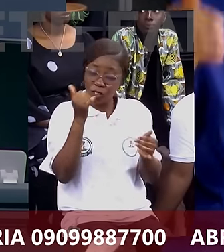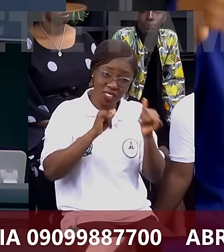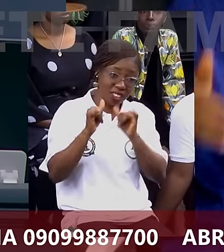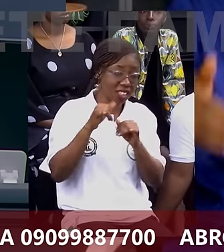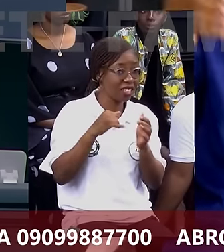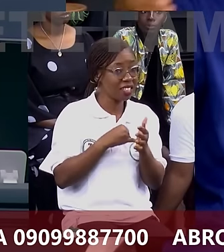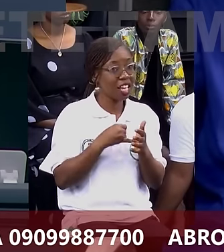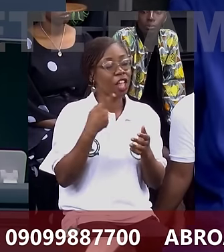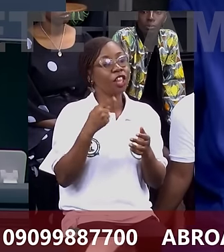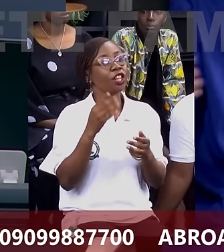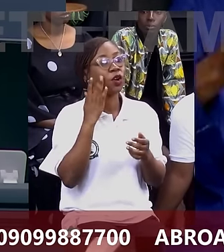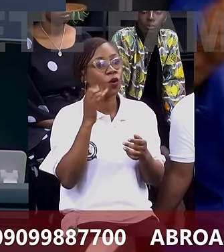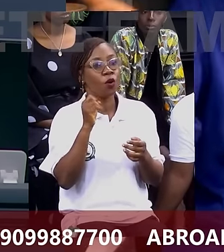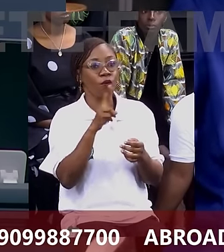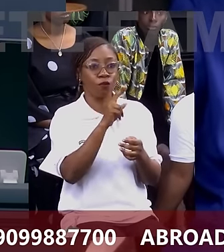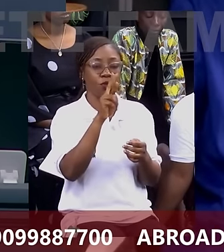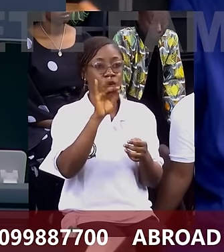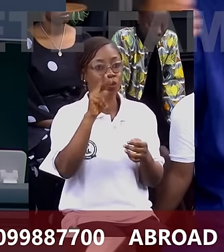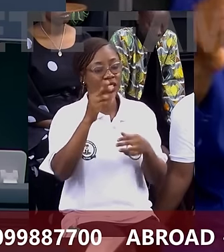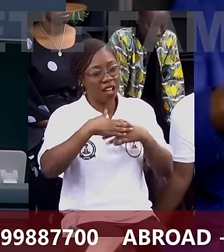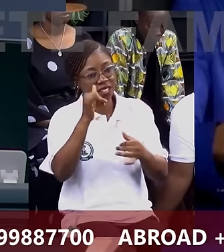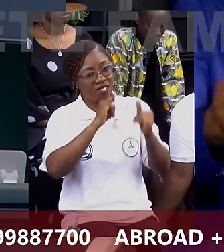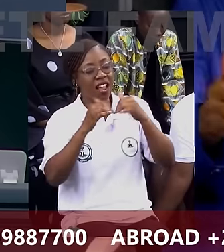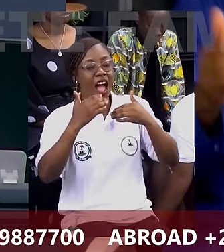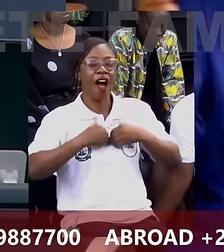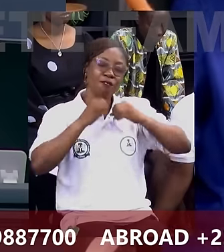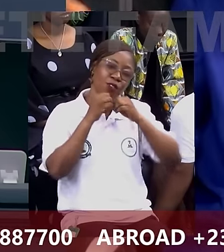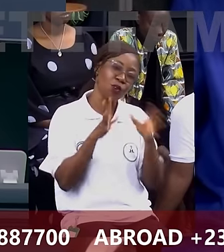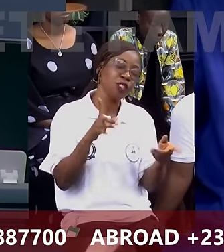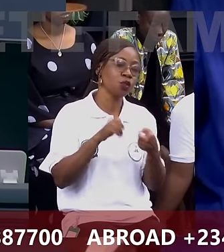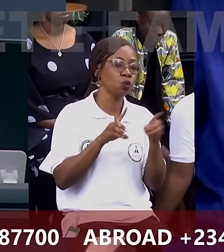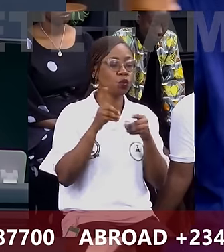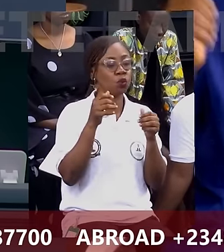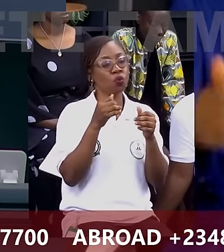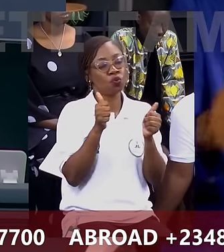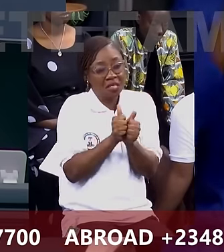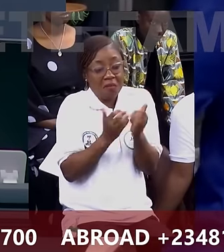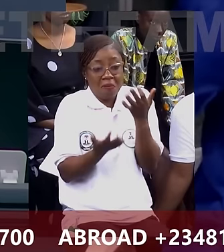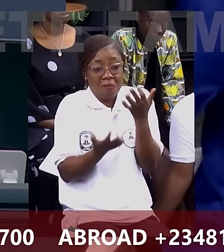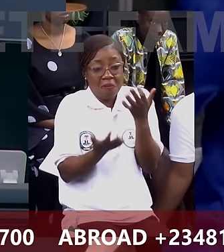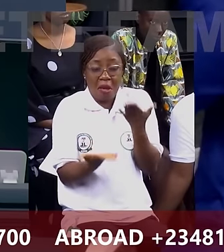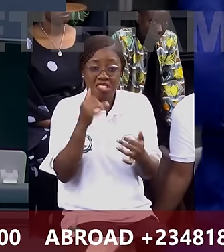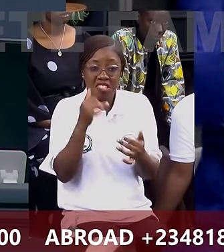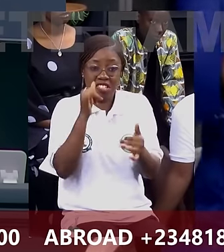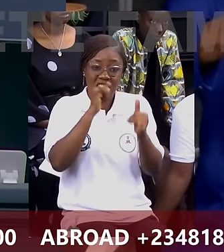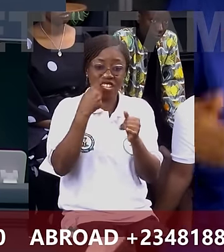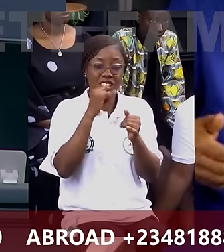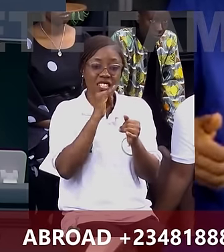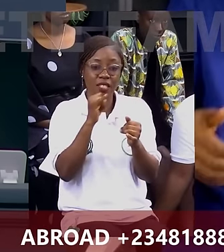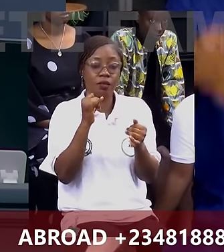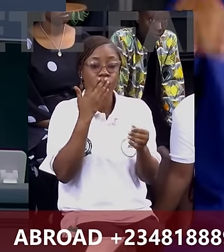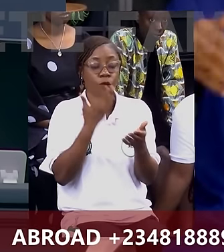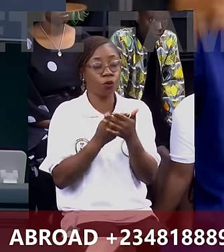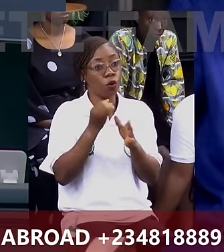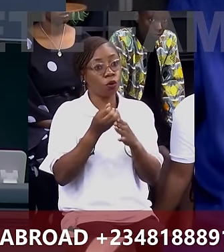urine after taking the drink has nothing to do with that the drink is safe or not. Because if you take methylene blue,